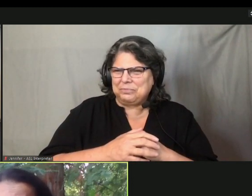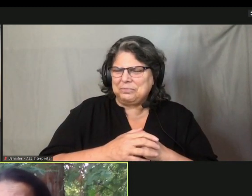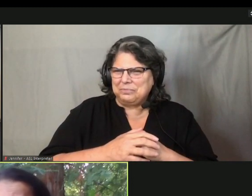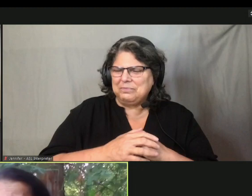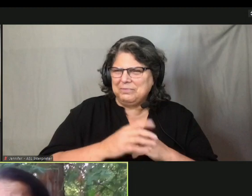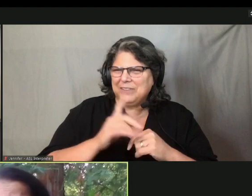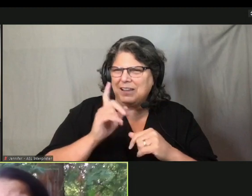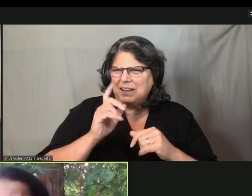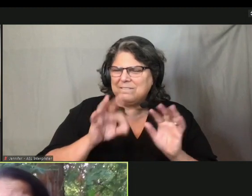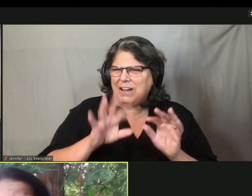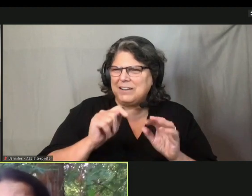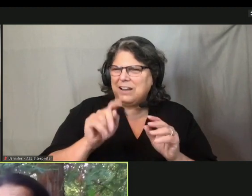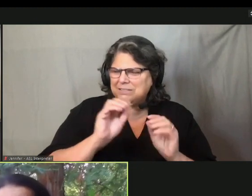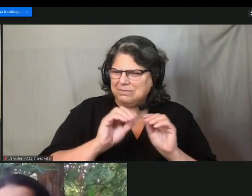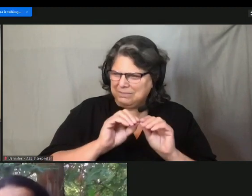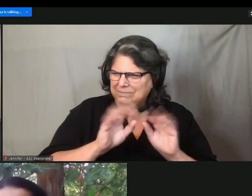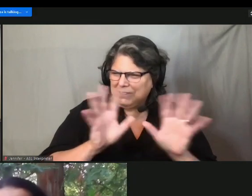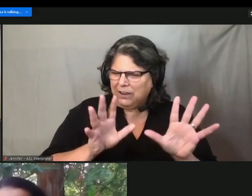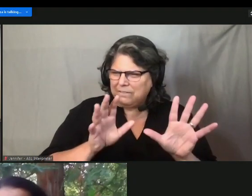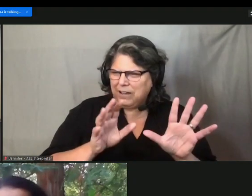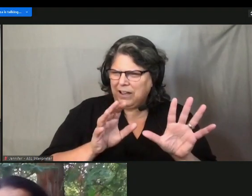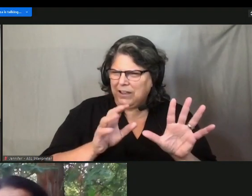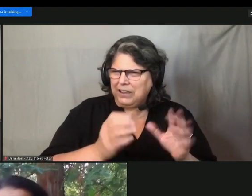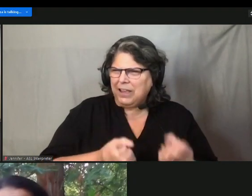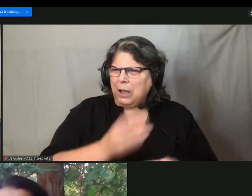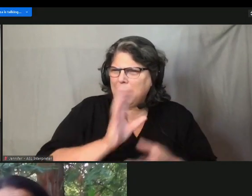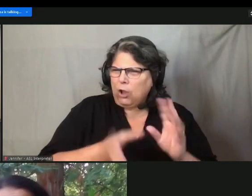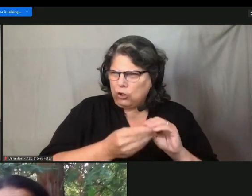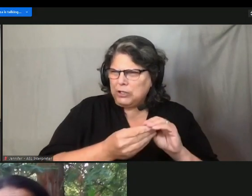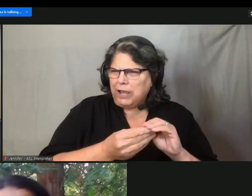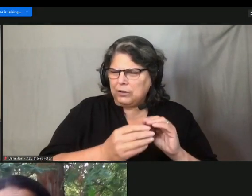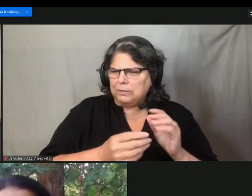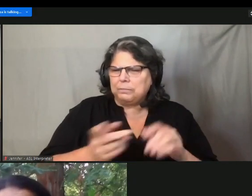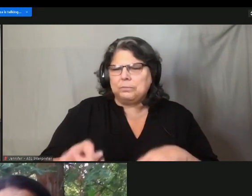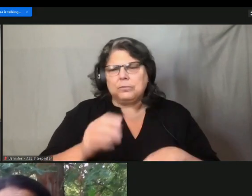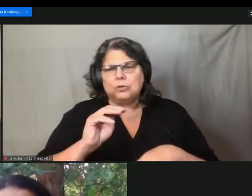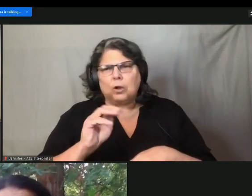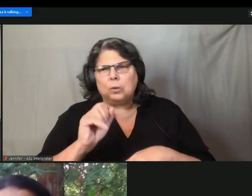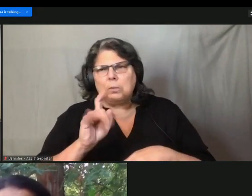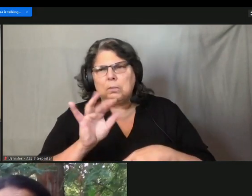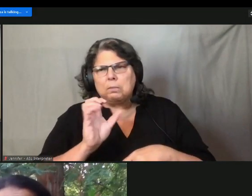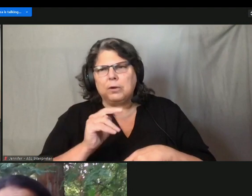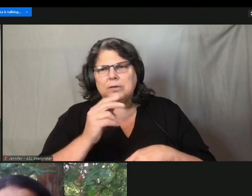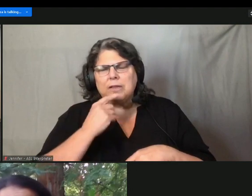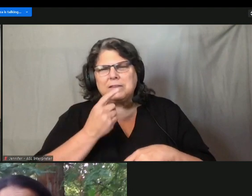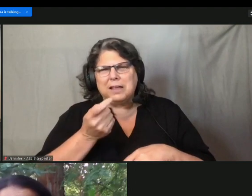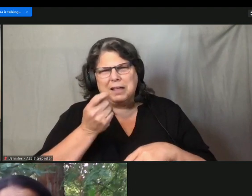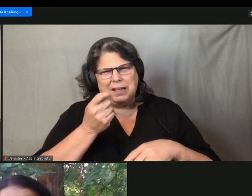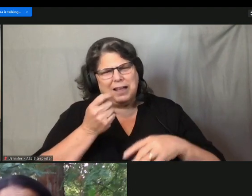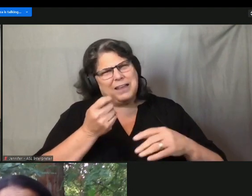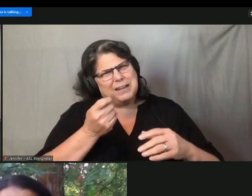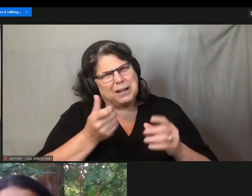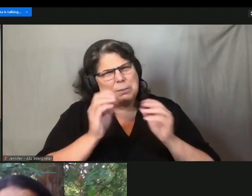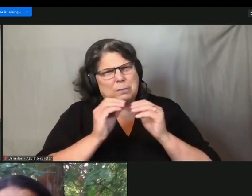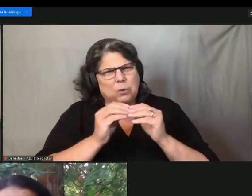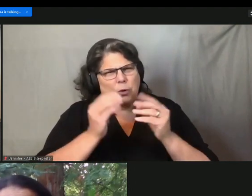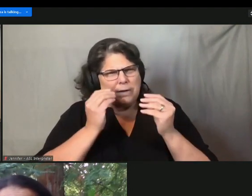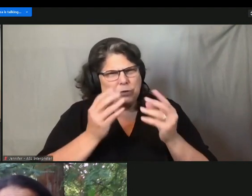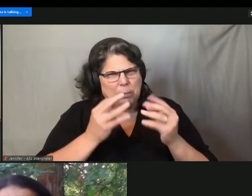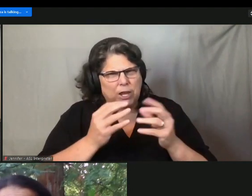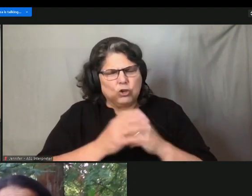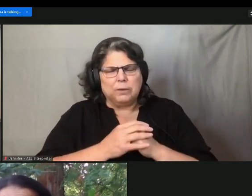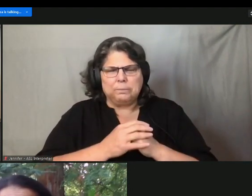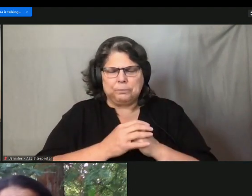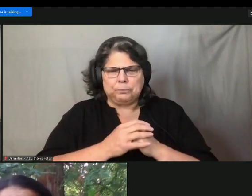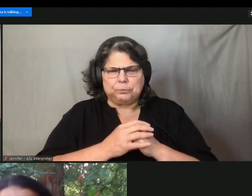clarify that for you. So my general question is a little bit of context here. Are we talking